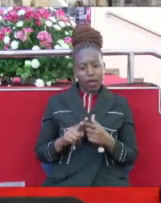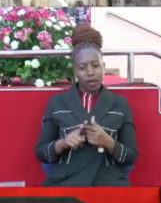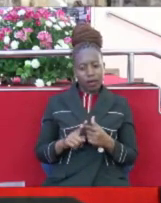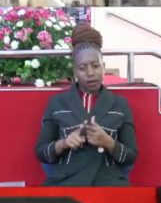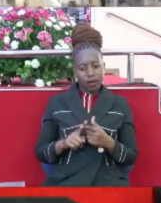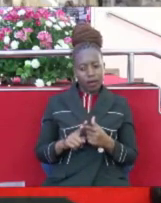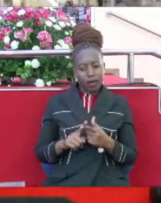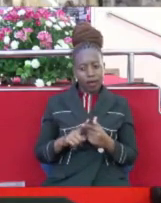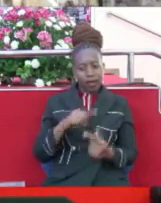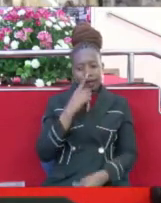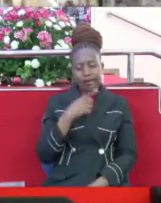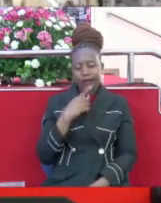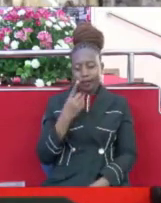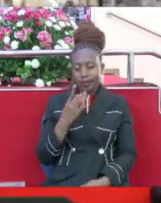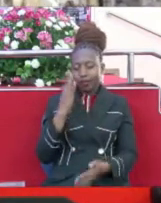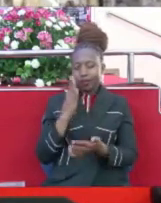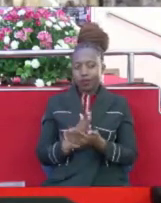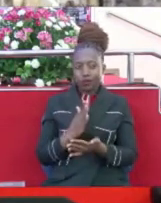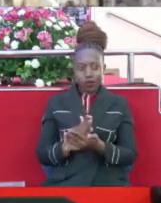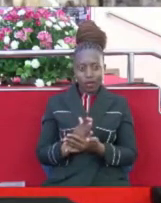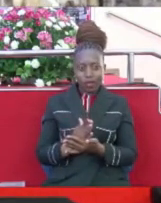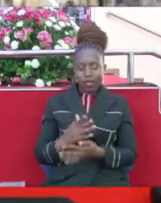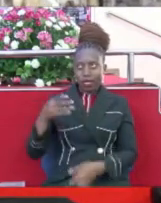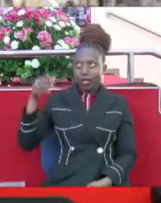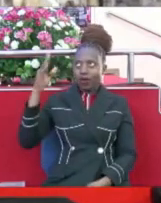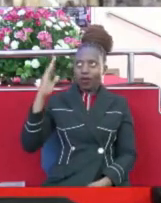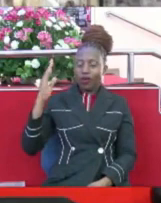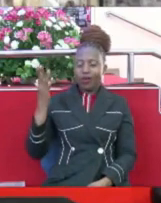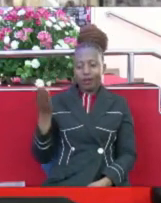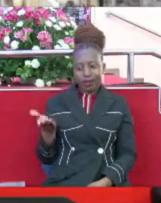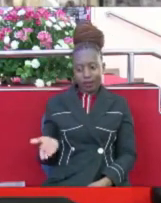surely the presence of the Lord is in this place."